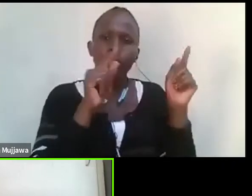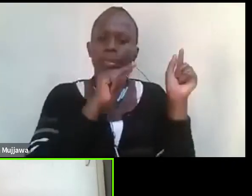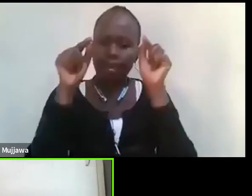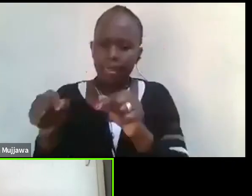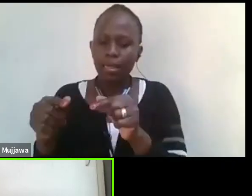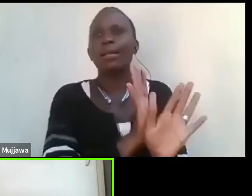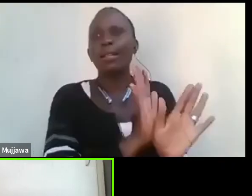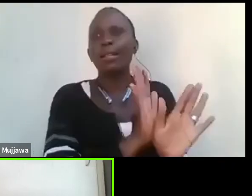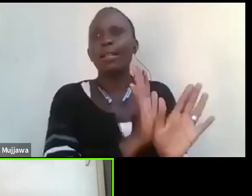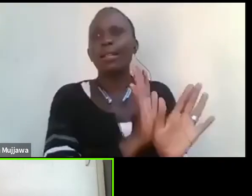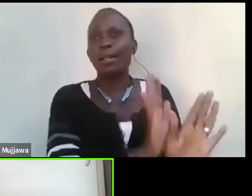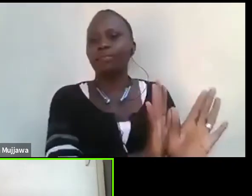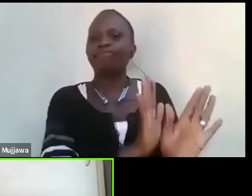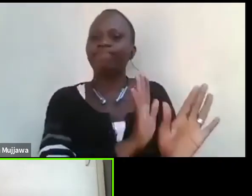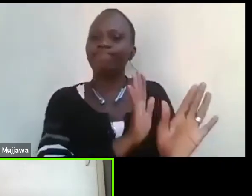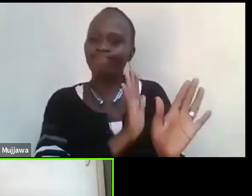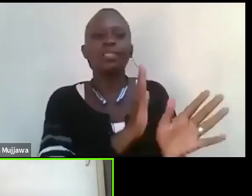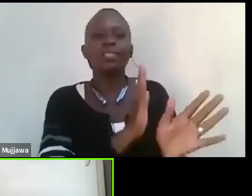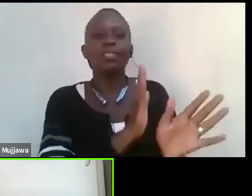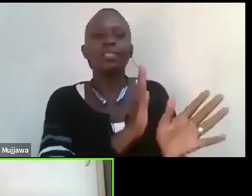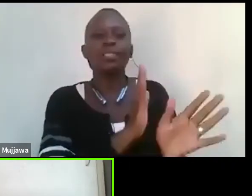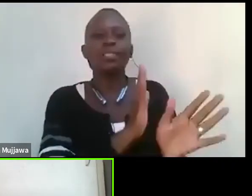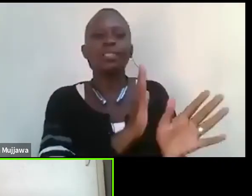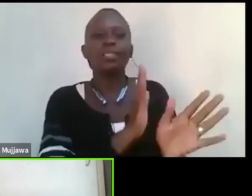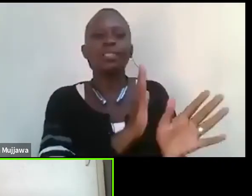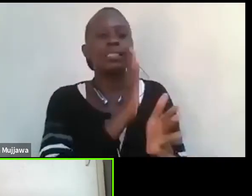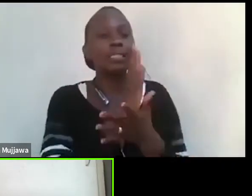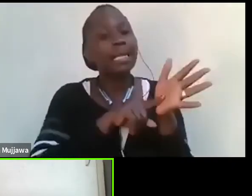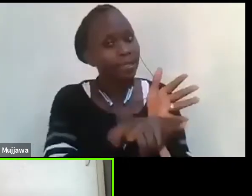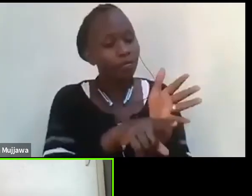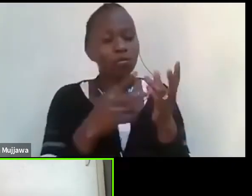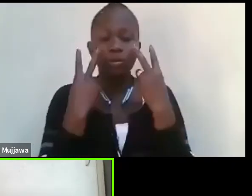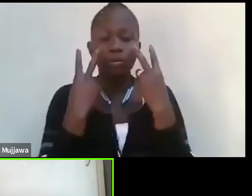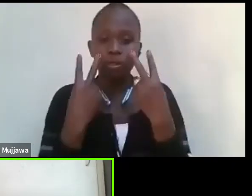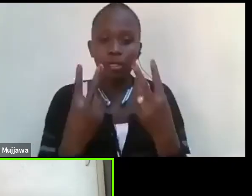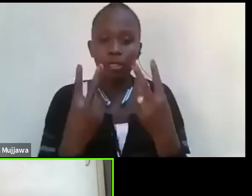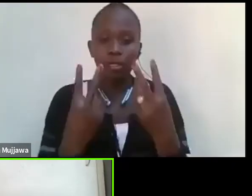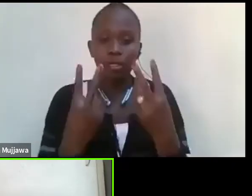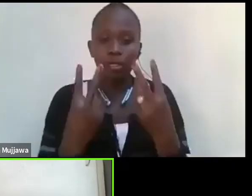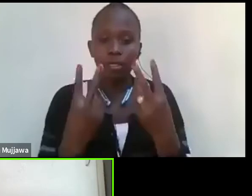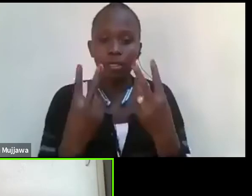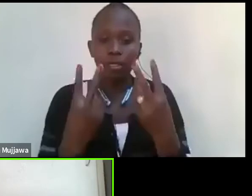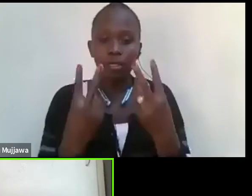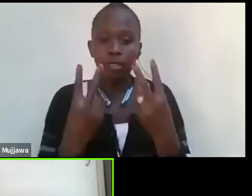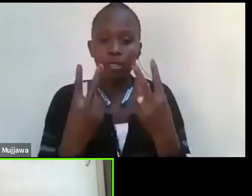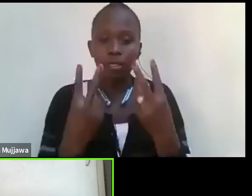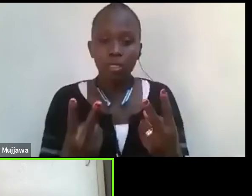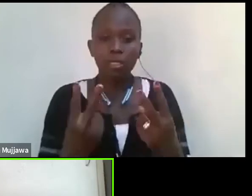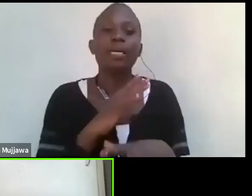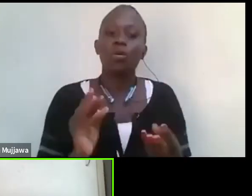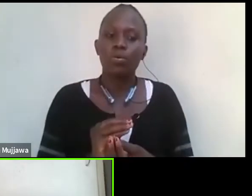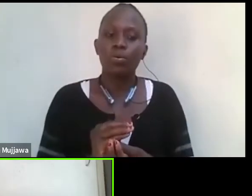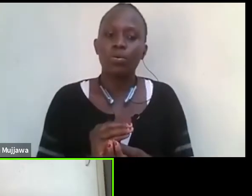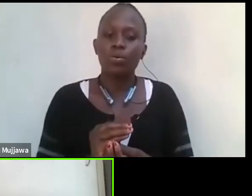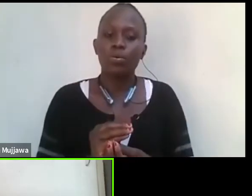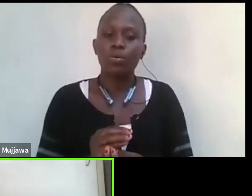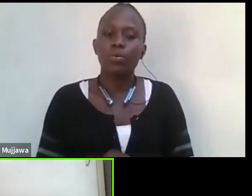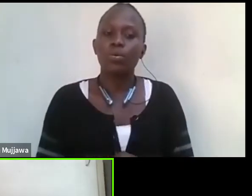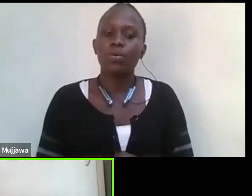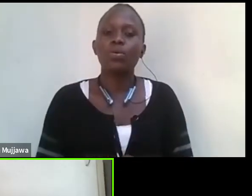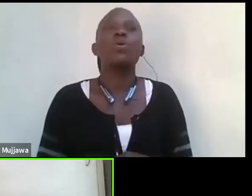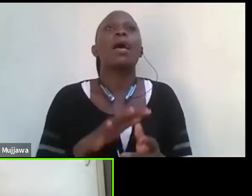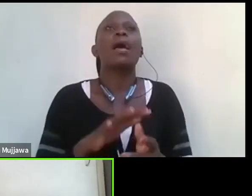negative. When you look at the how we do things normally, especially the technical side, when we are looking out